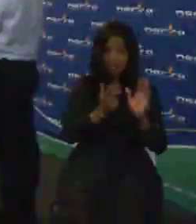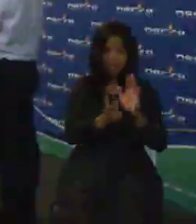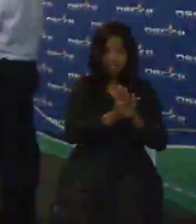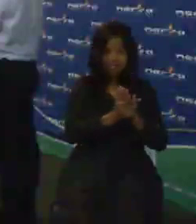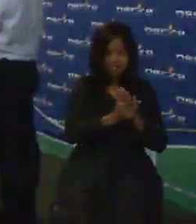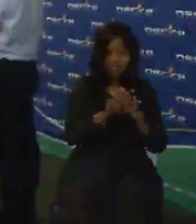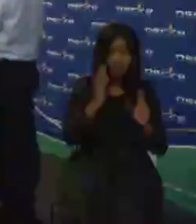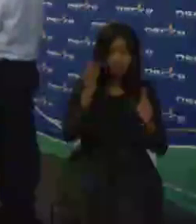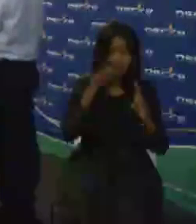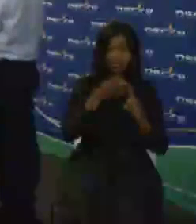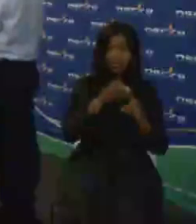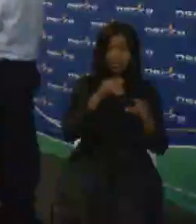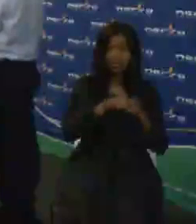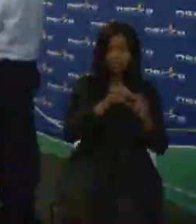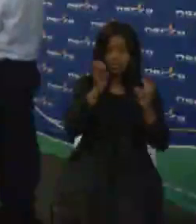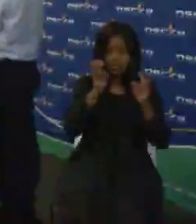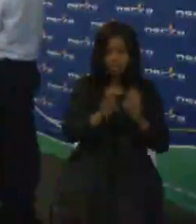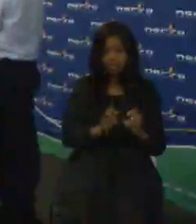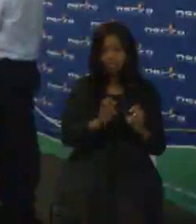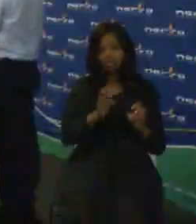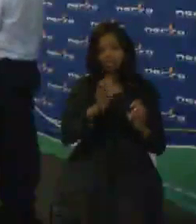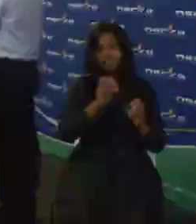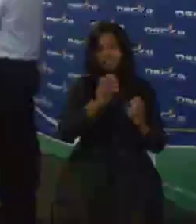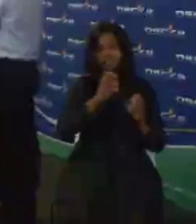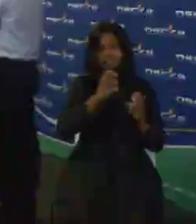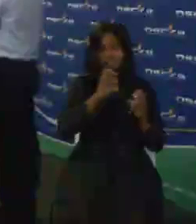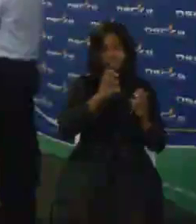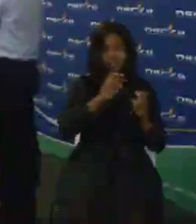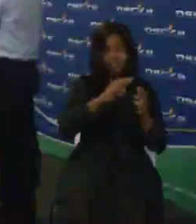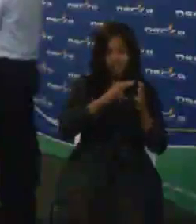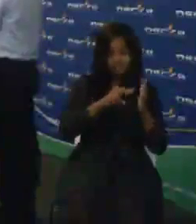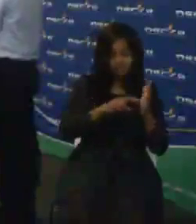in the Electricity Regulations Act?